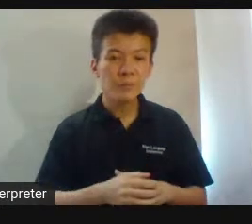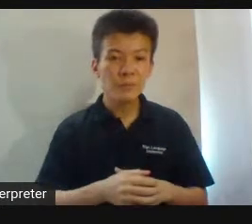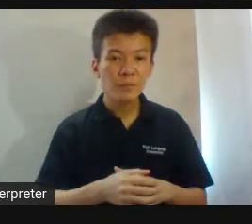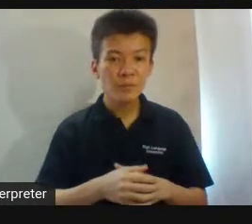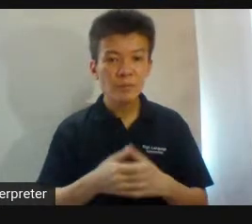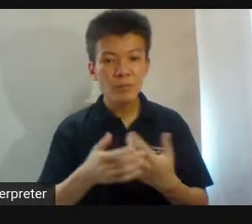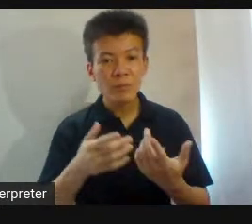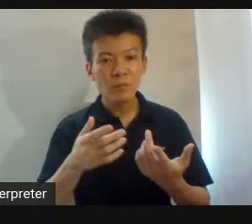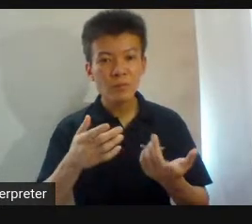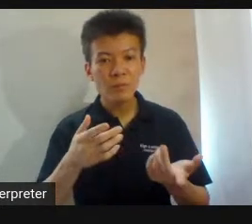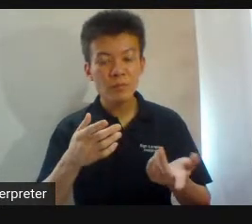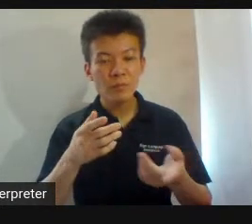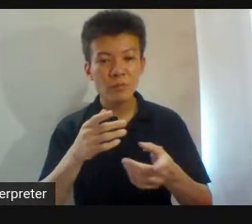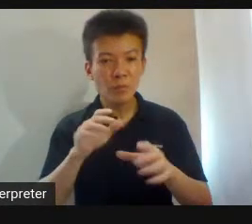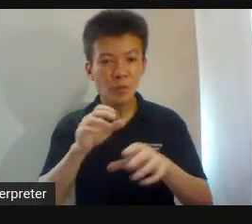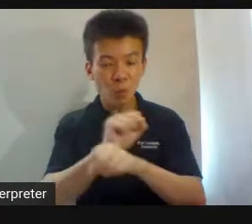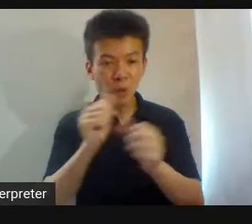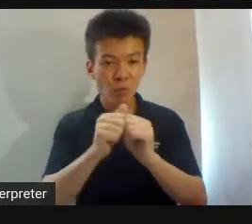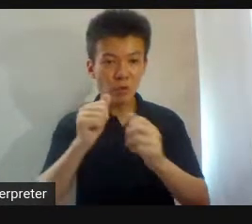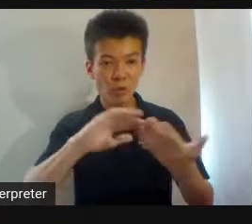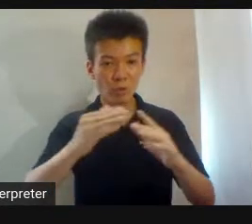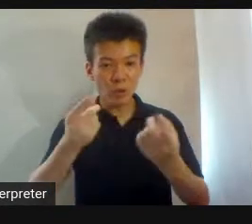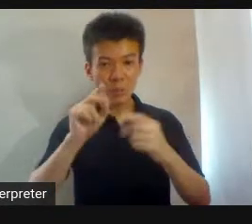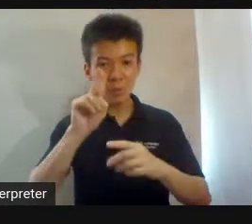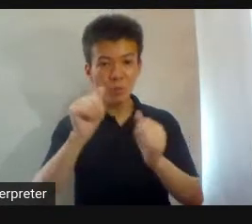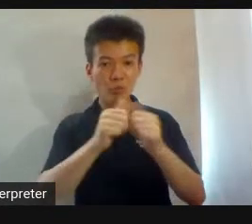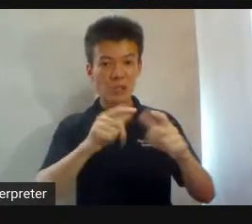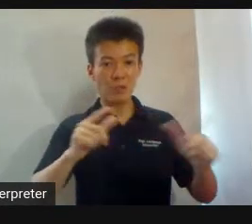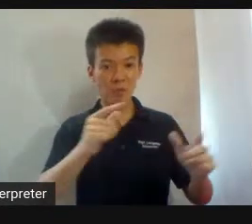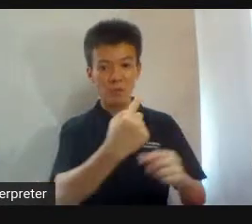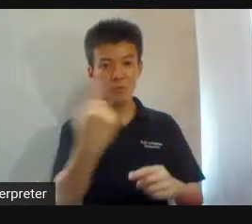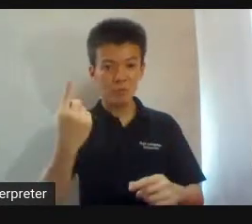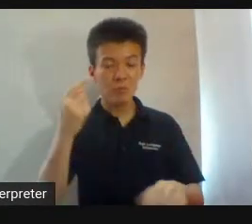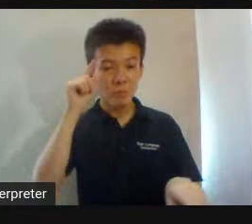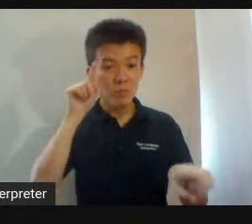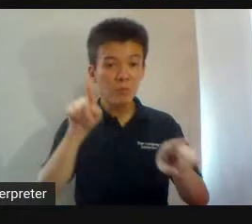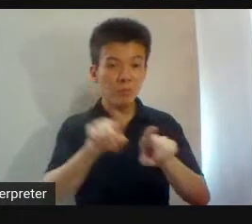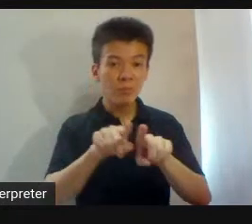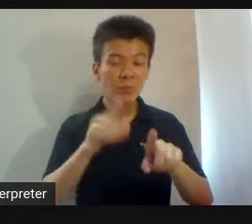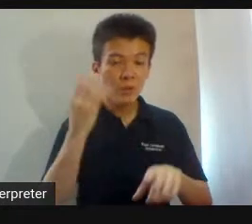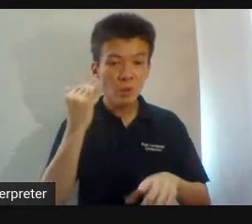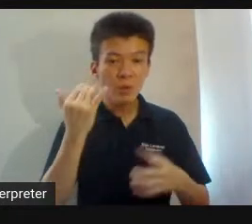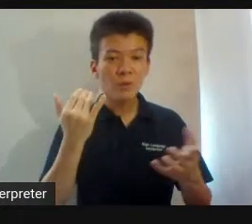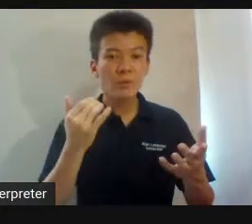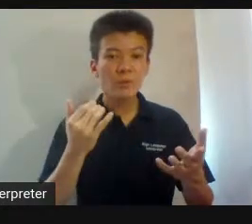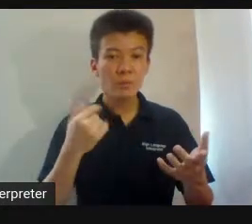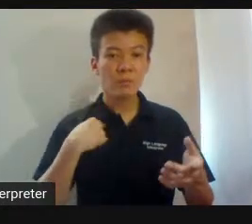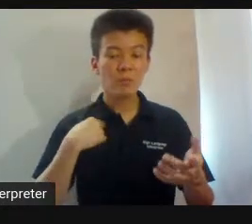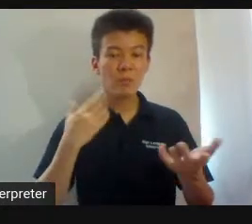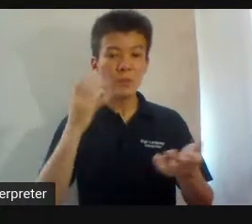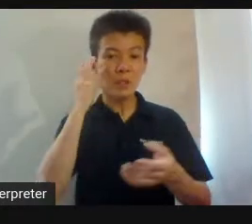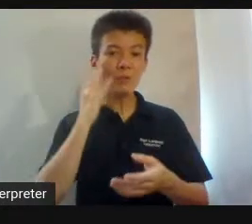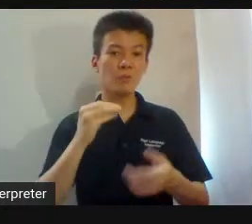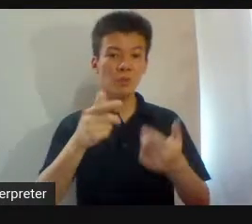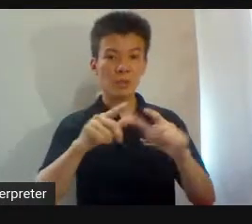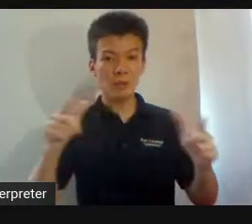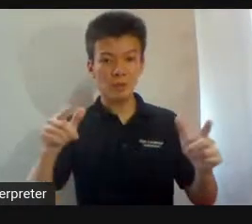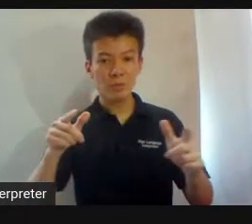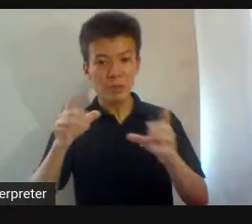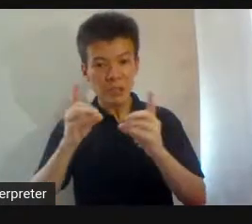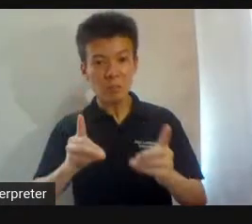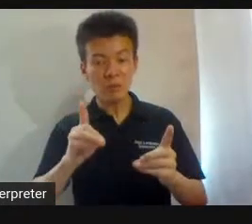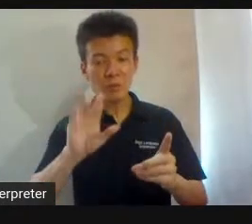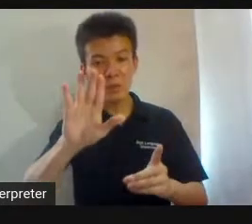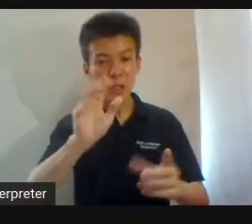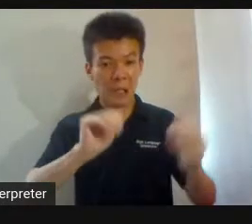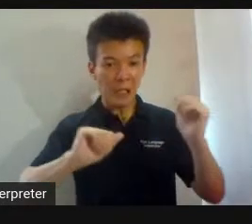with a community to come up with a language that everyone agrees upon. Because in my experience, for example, language determines your actions, right?